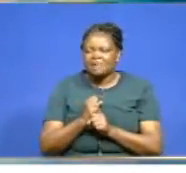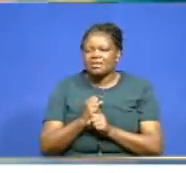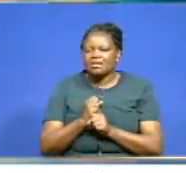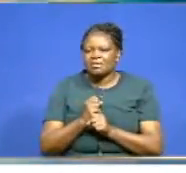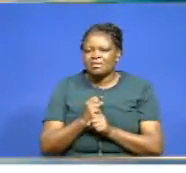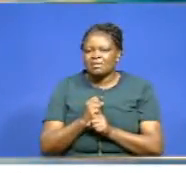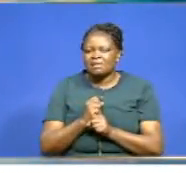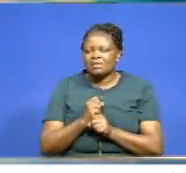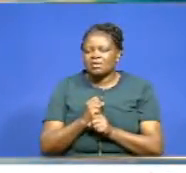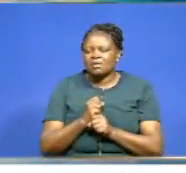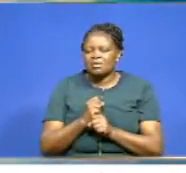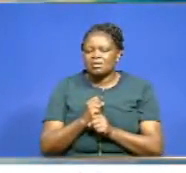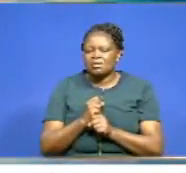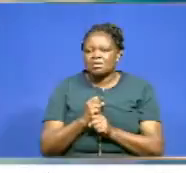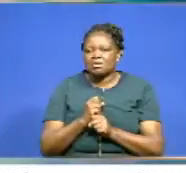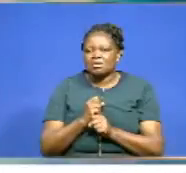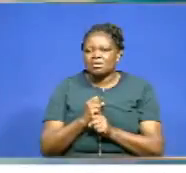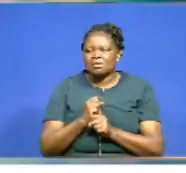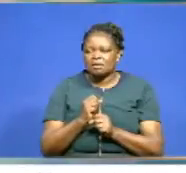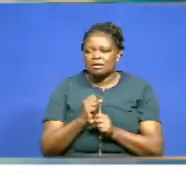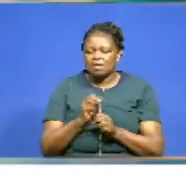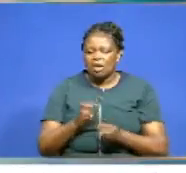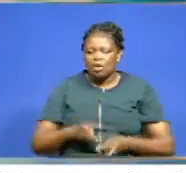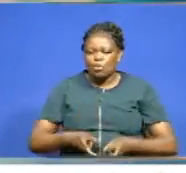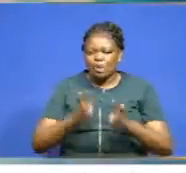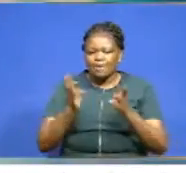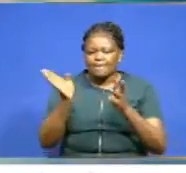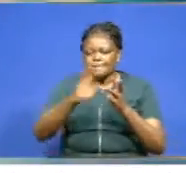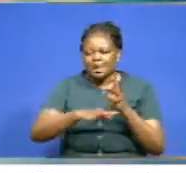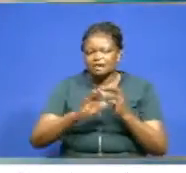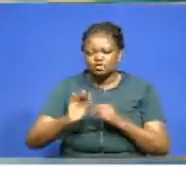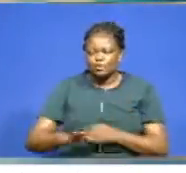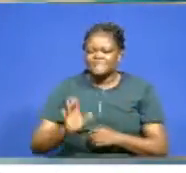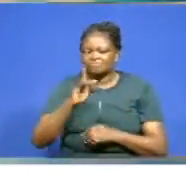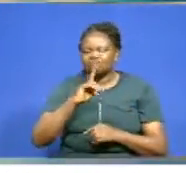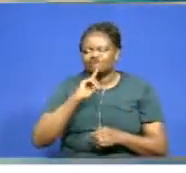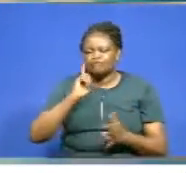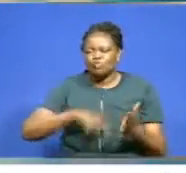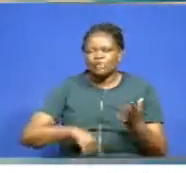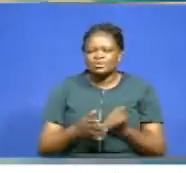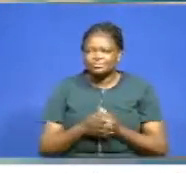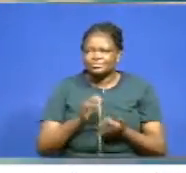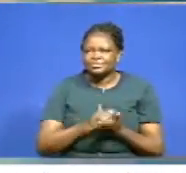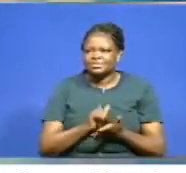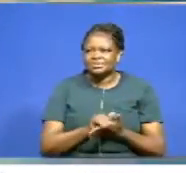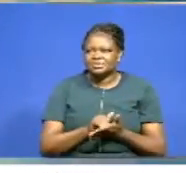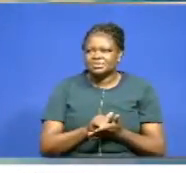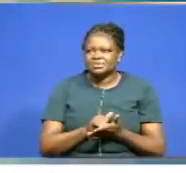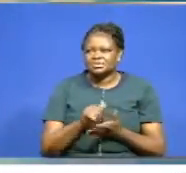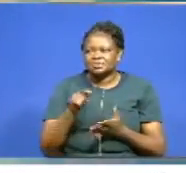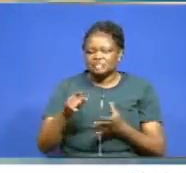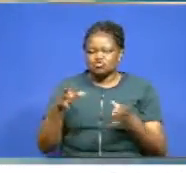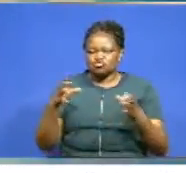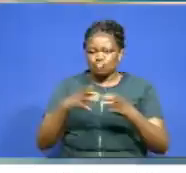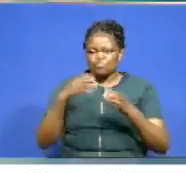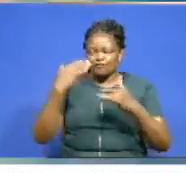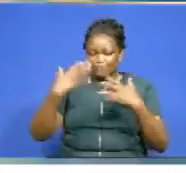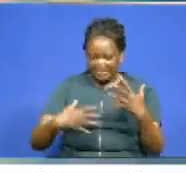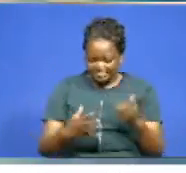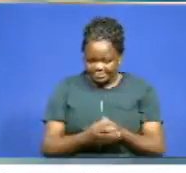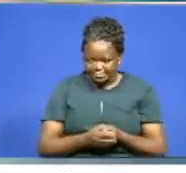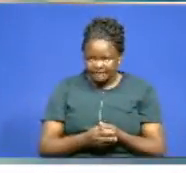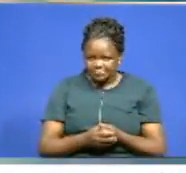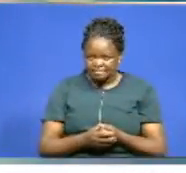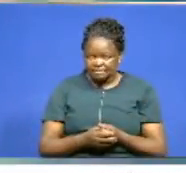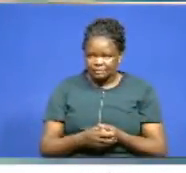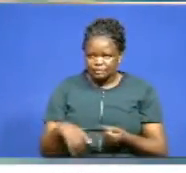we are making our steps back to basketball, and I have to say, this crop of players,